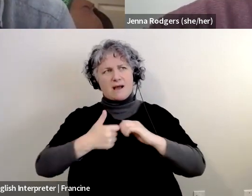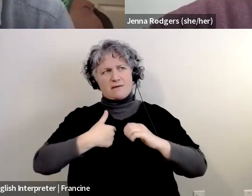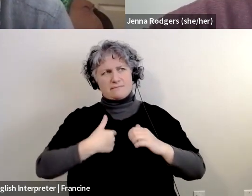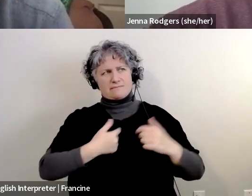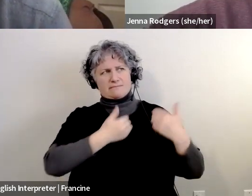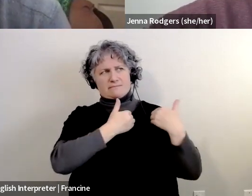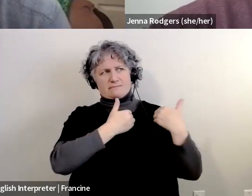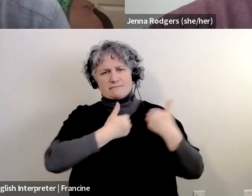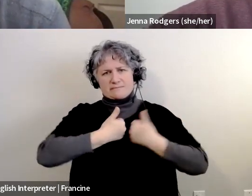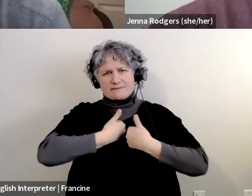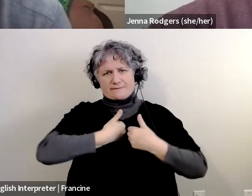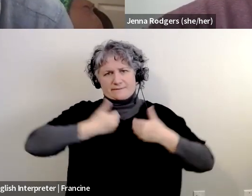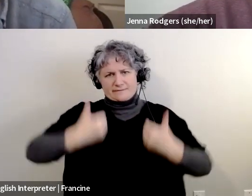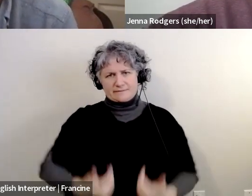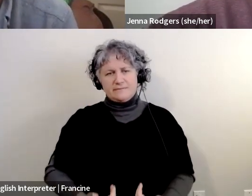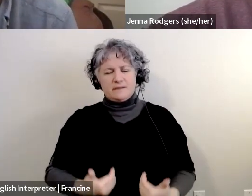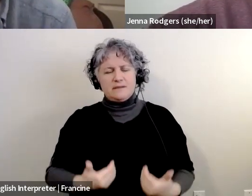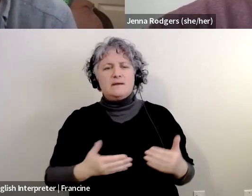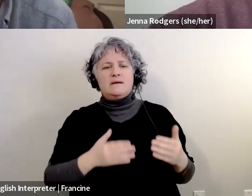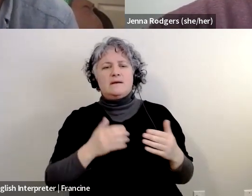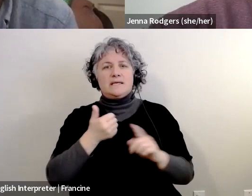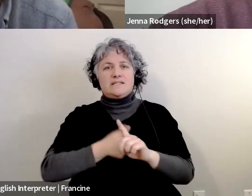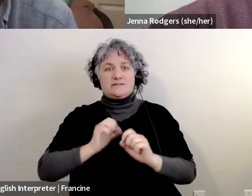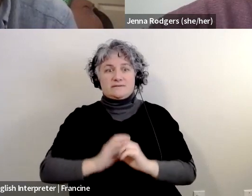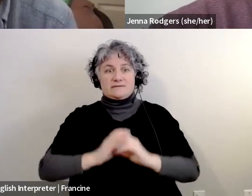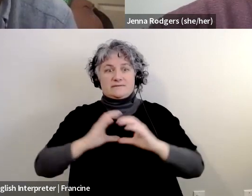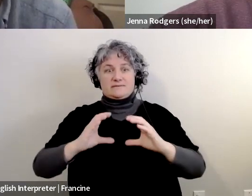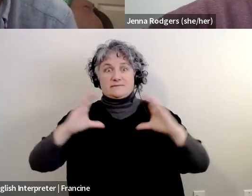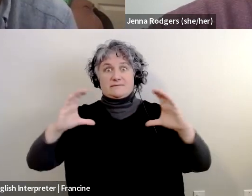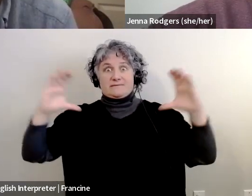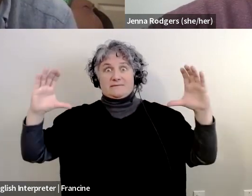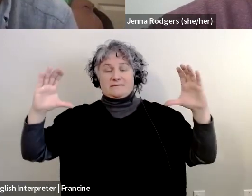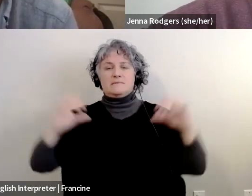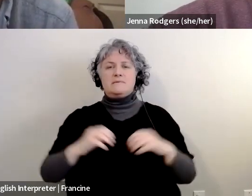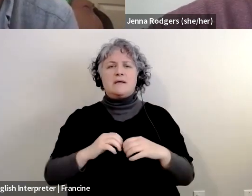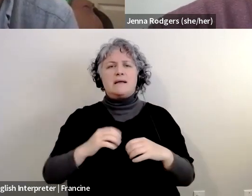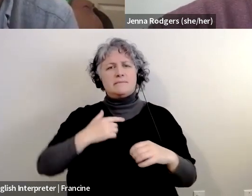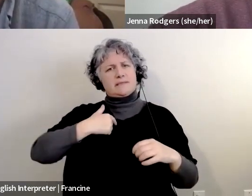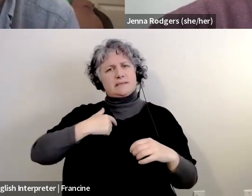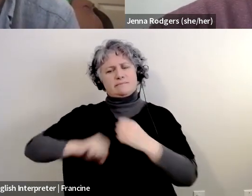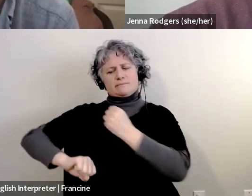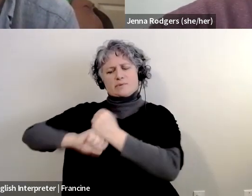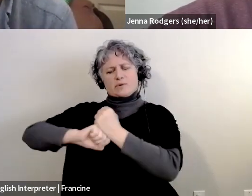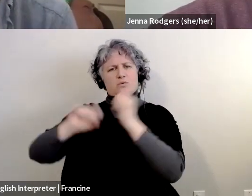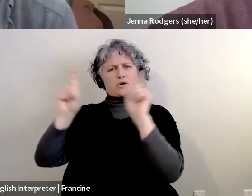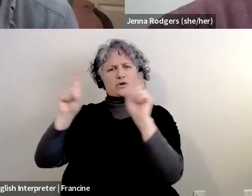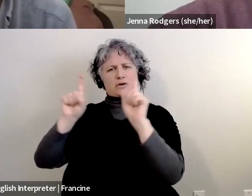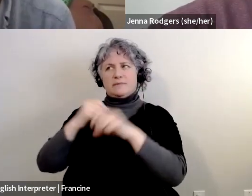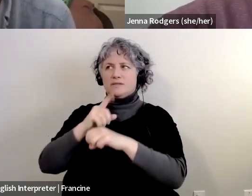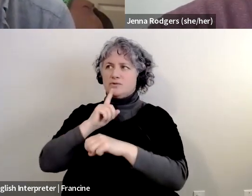creating accountability at each sphere? And what supports am I seeking? And how am I making sure that I have the